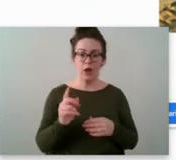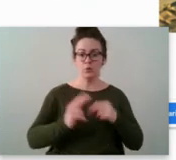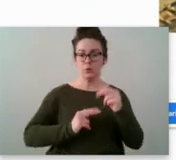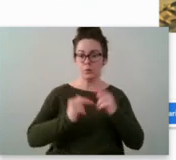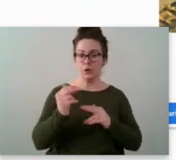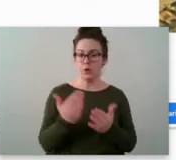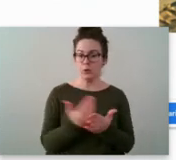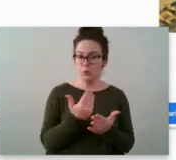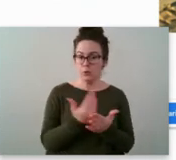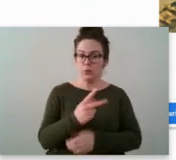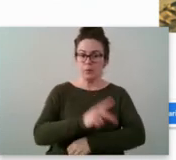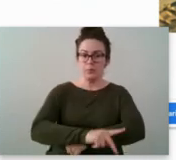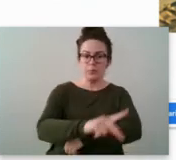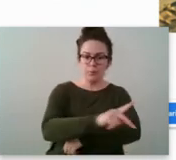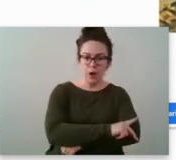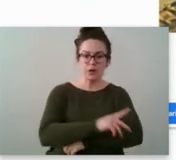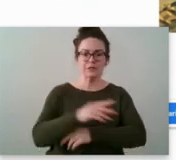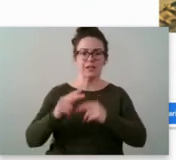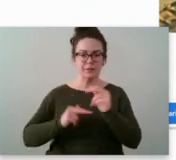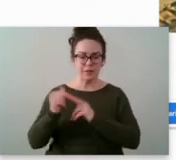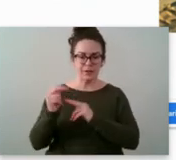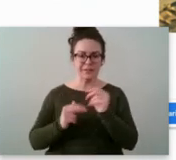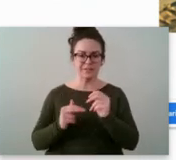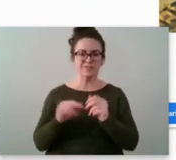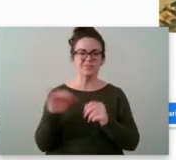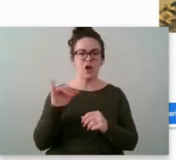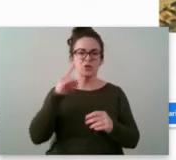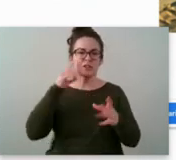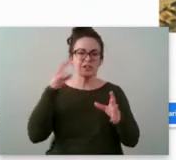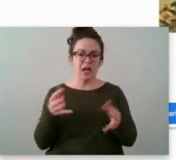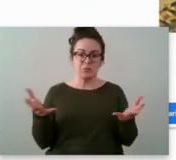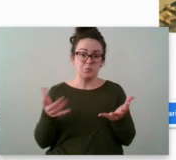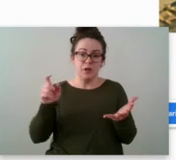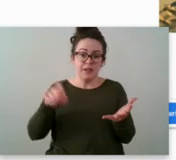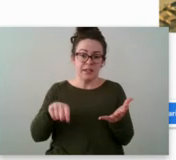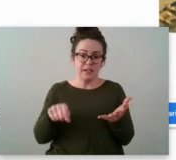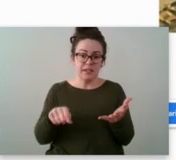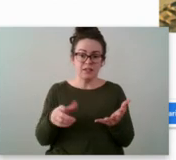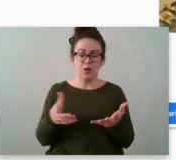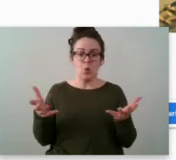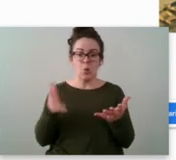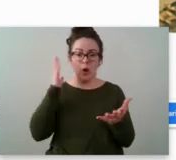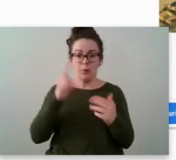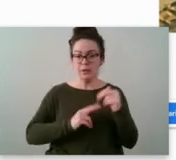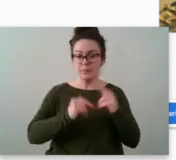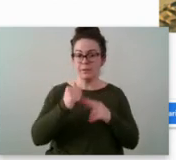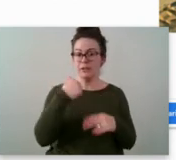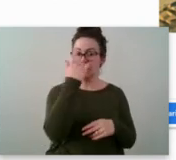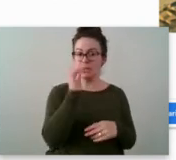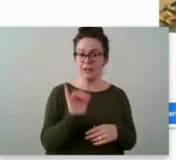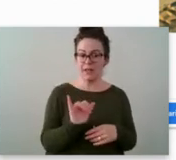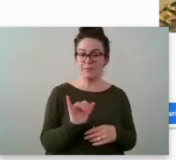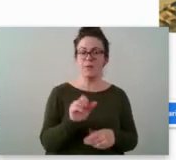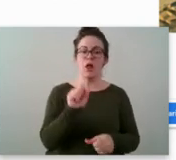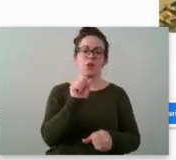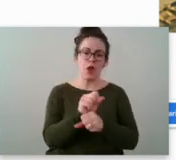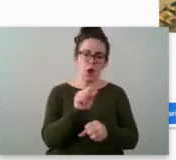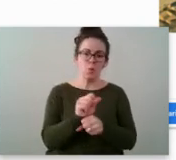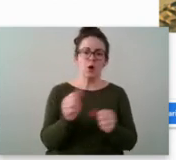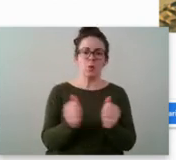new buildings in the community needs. They also think about what buildings will look like. They work with people in the community to